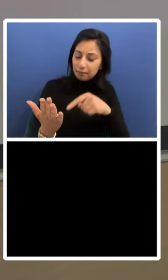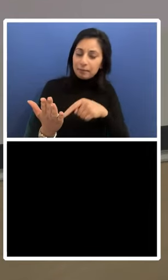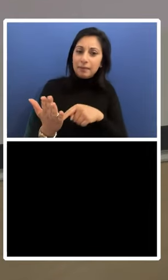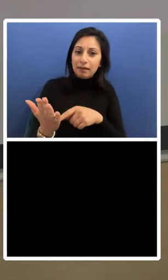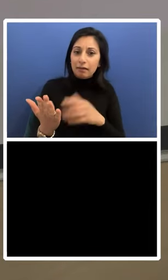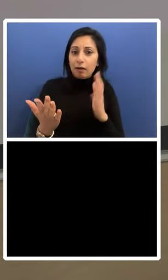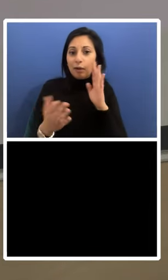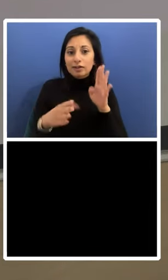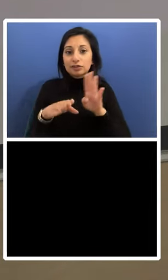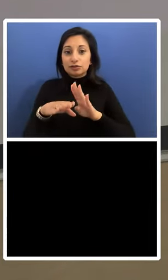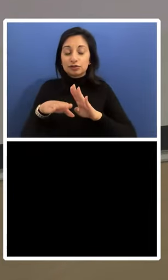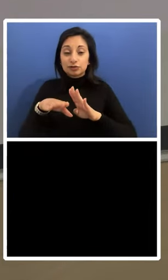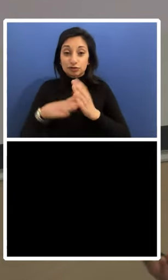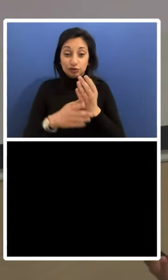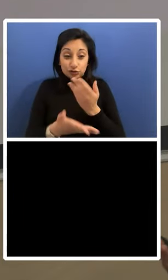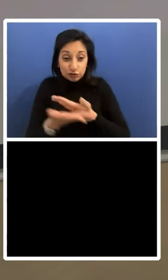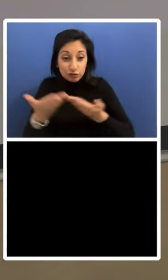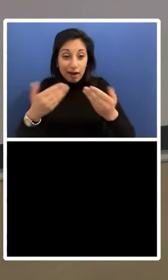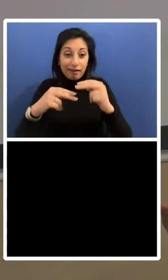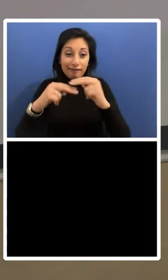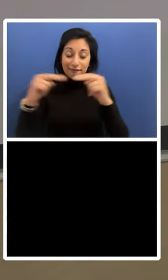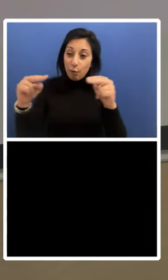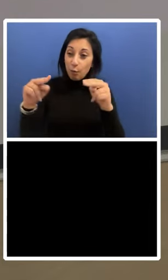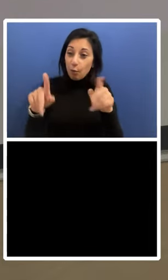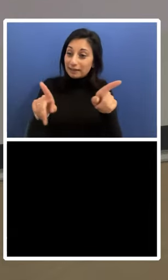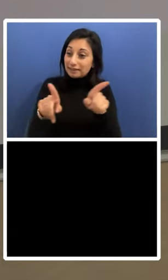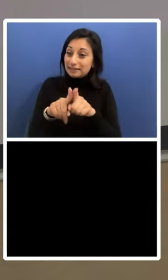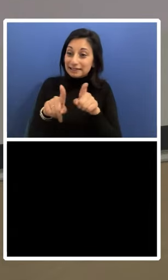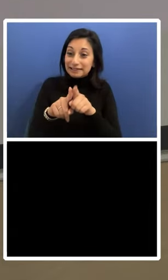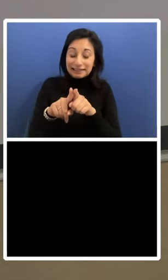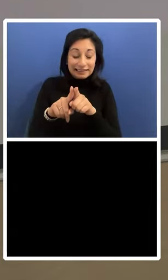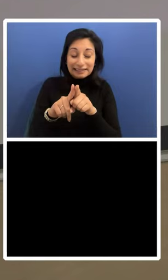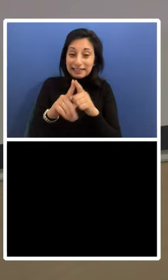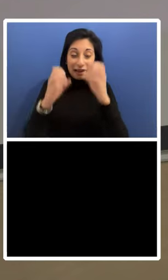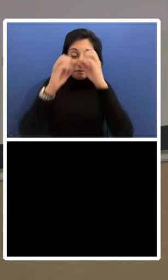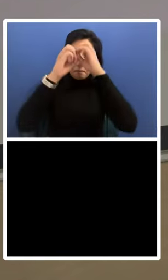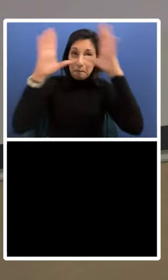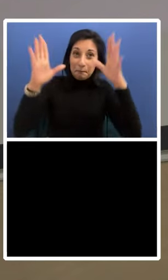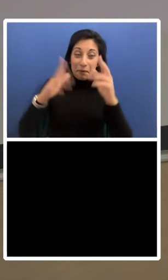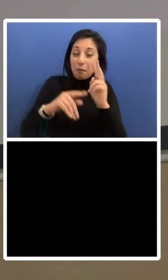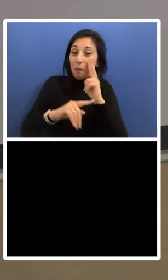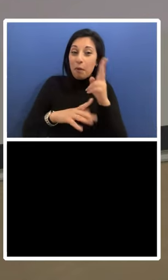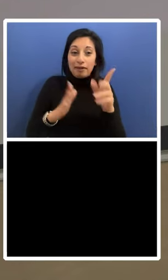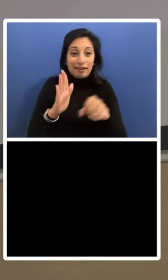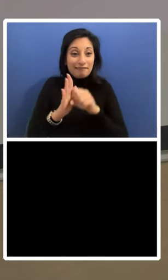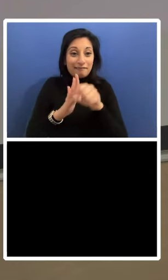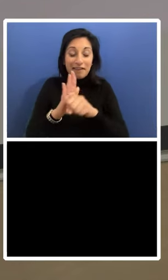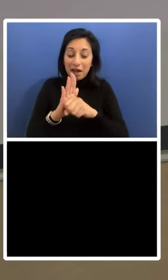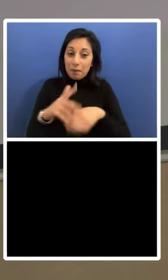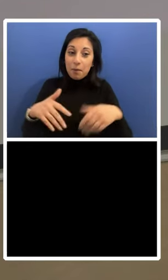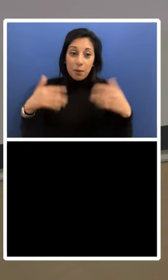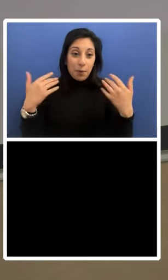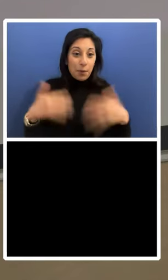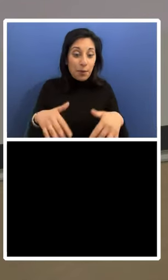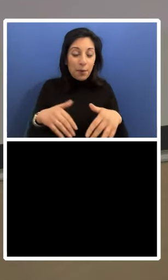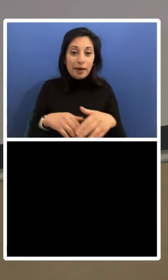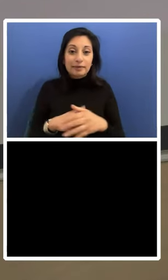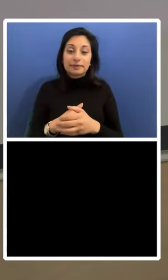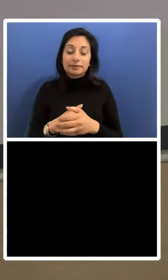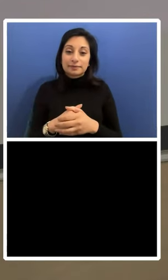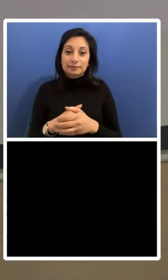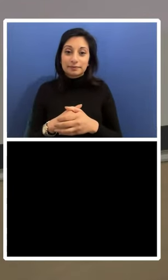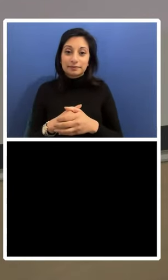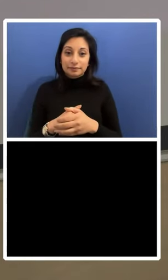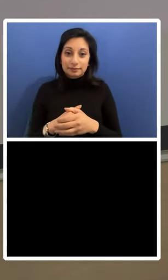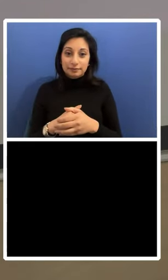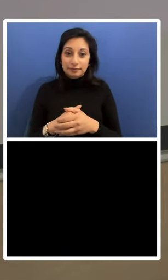floor, really, it's like a film. It's like you're watching a film when you're reading it. It's really immersive. And I think one of the